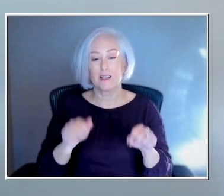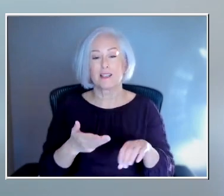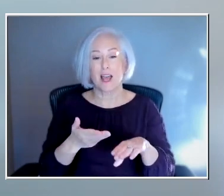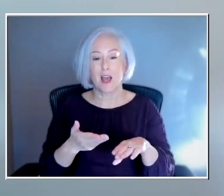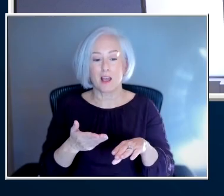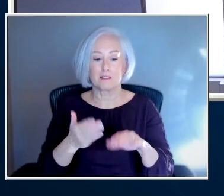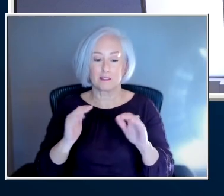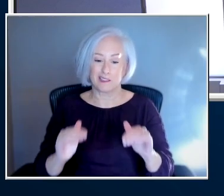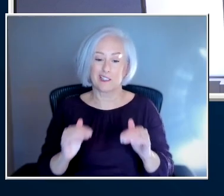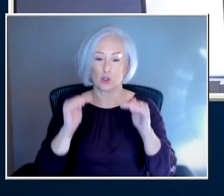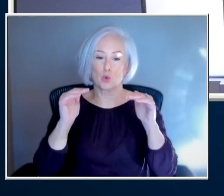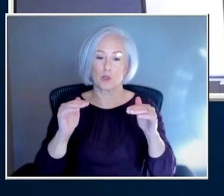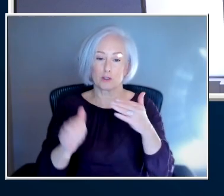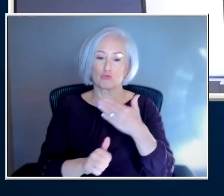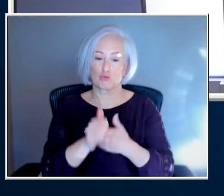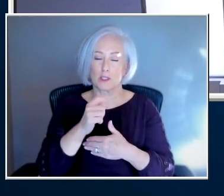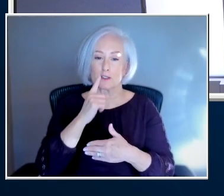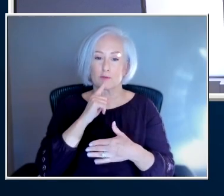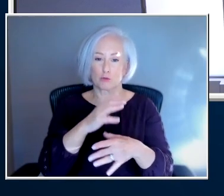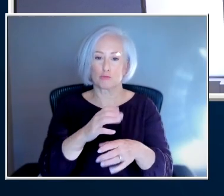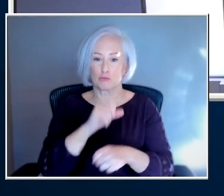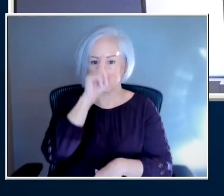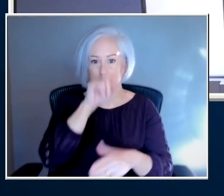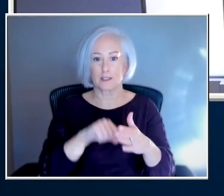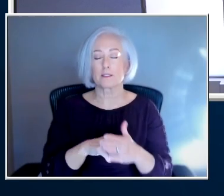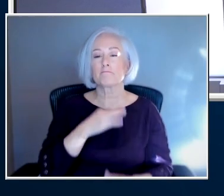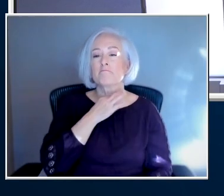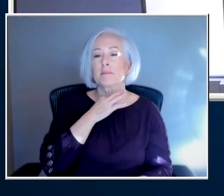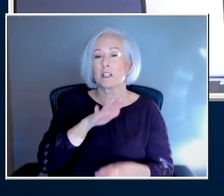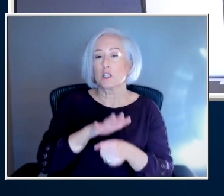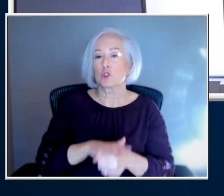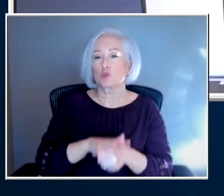stroke. Okay, does stress cause stroke?